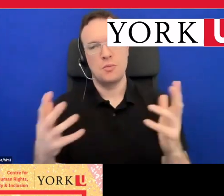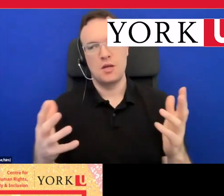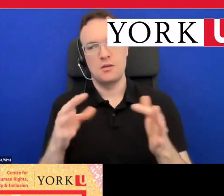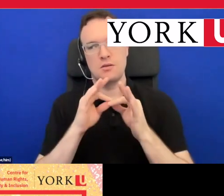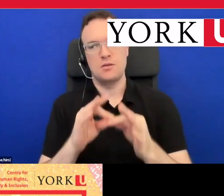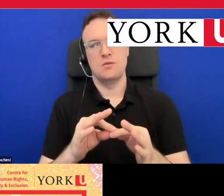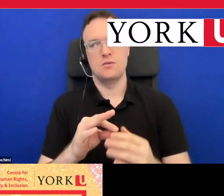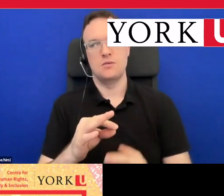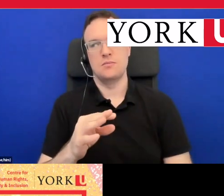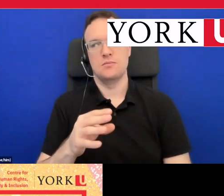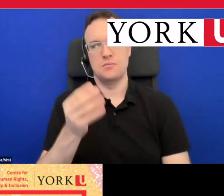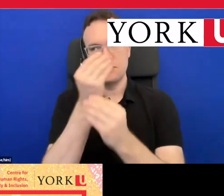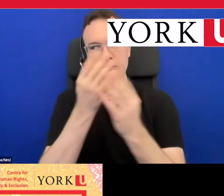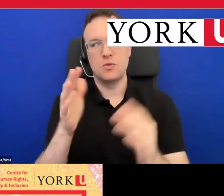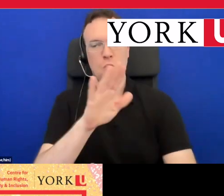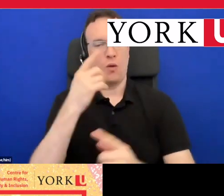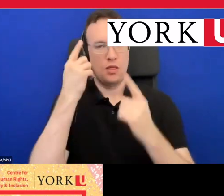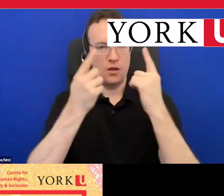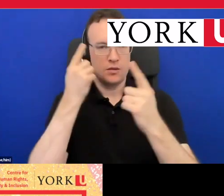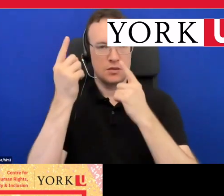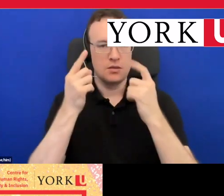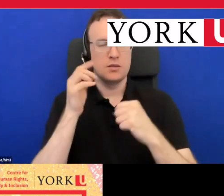for sharing your thoughts